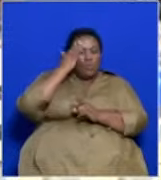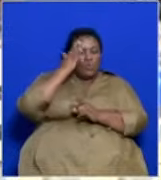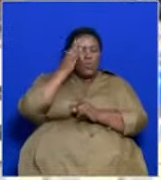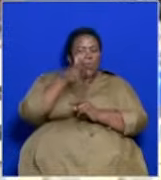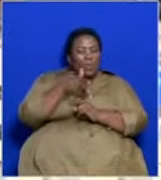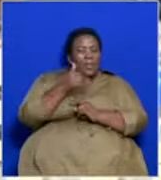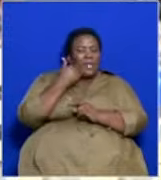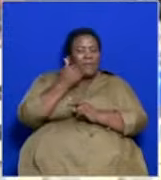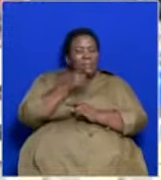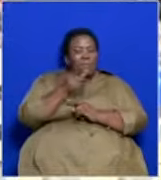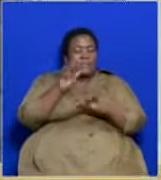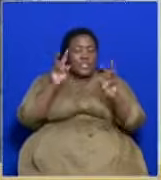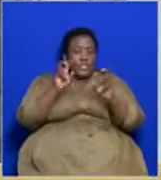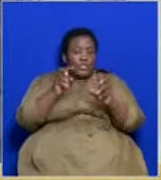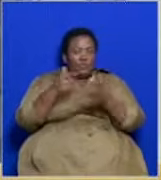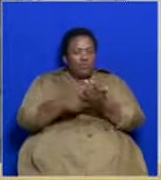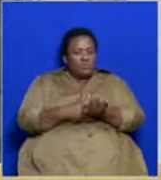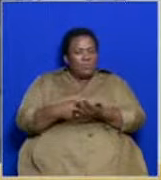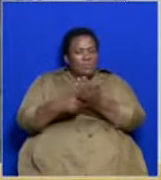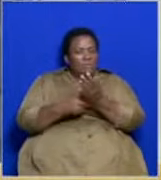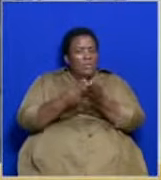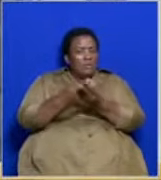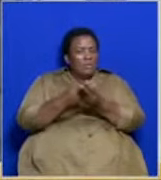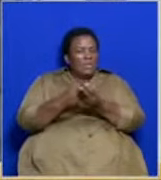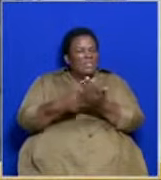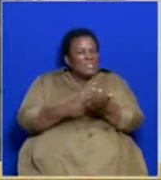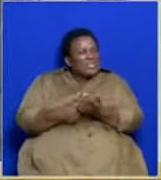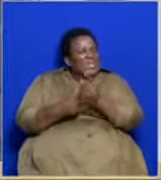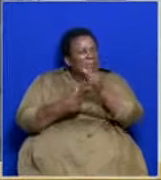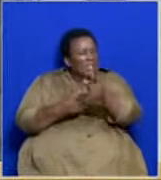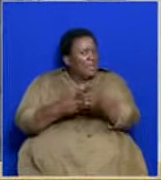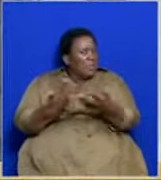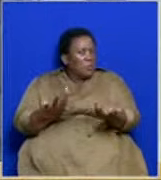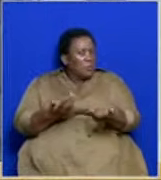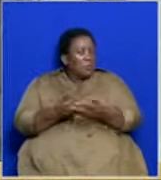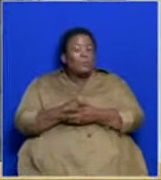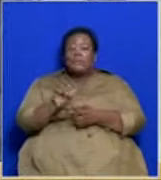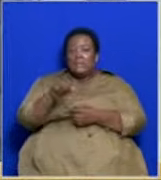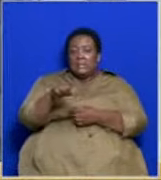raising get addressed, yes, or that I'm raising. Okay. Yes. Thank you.